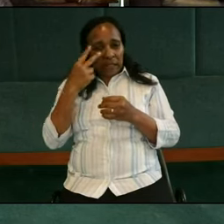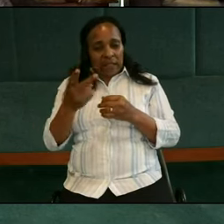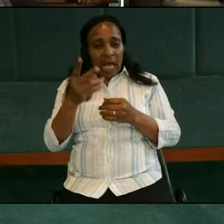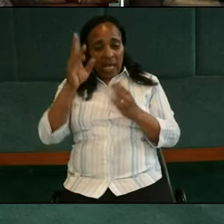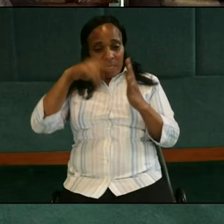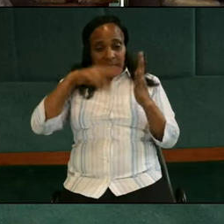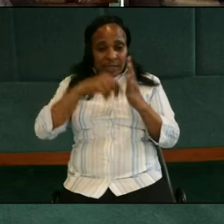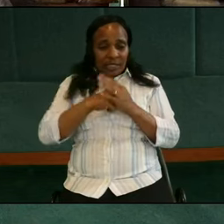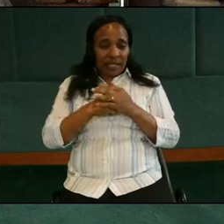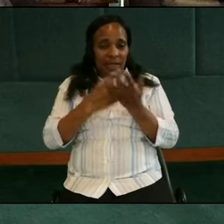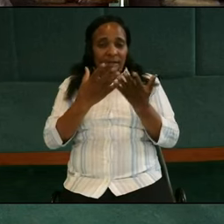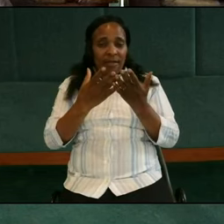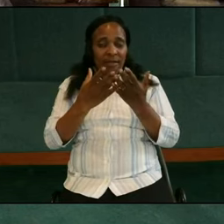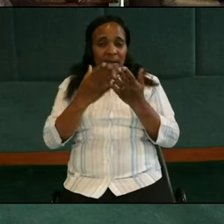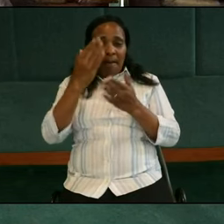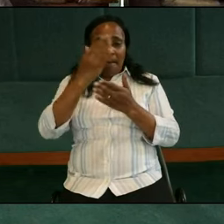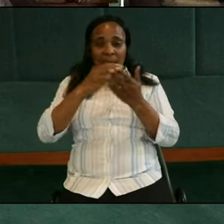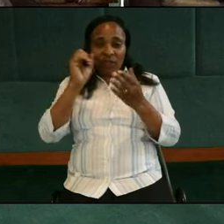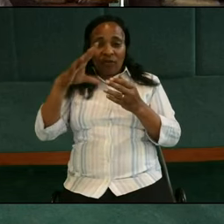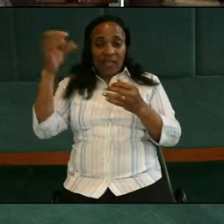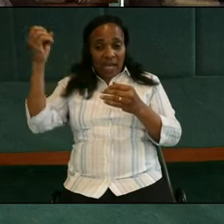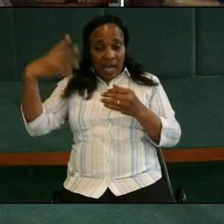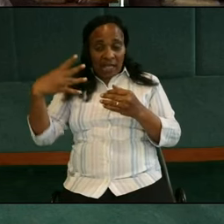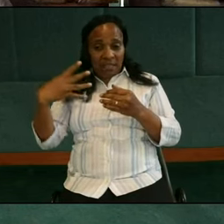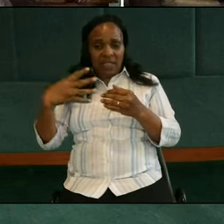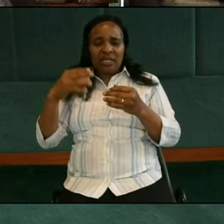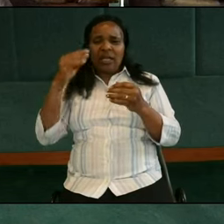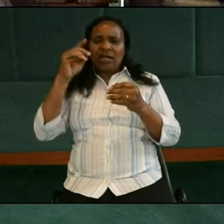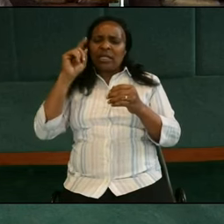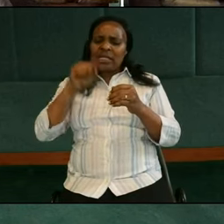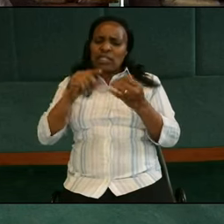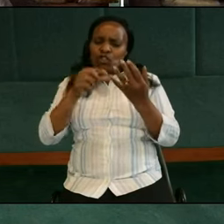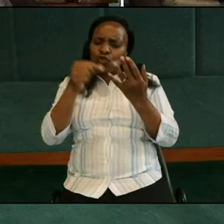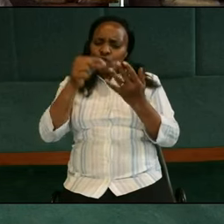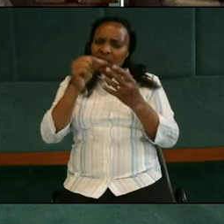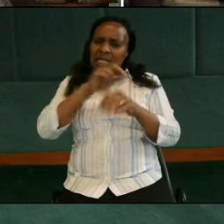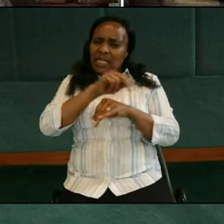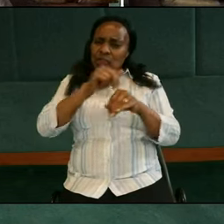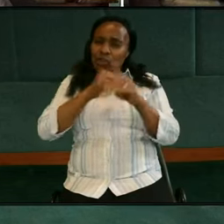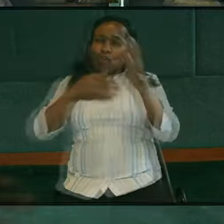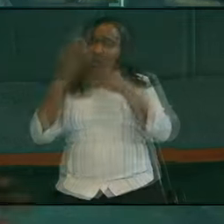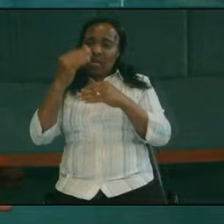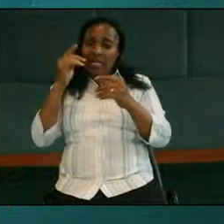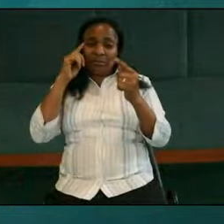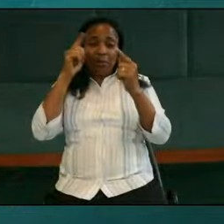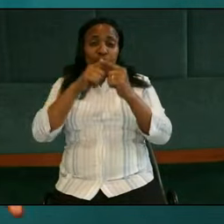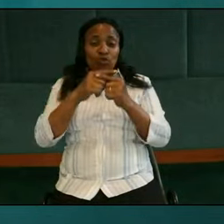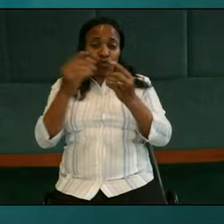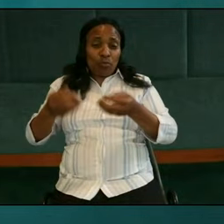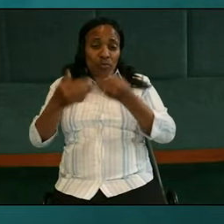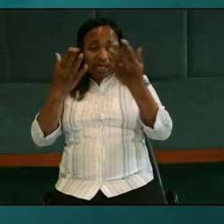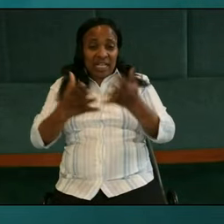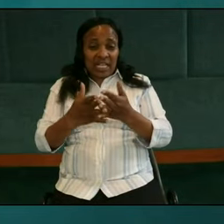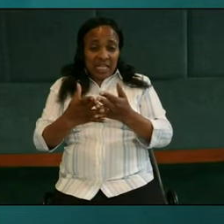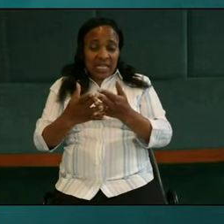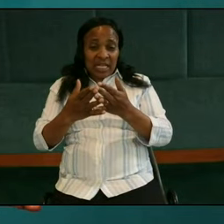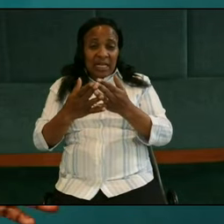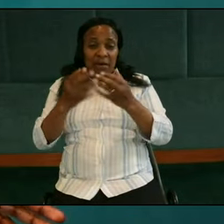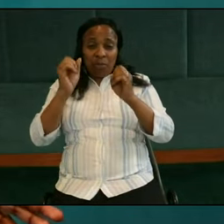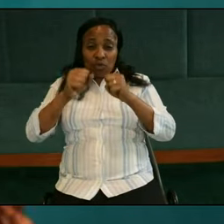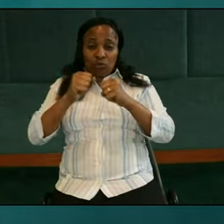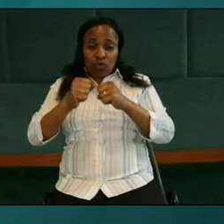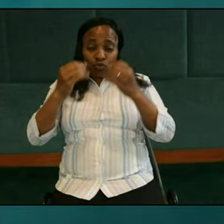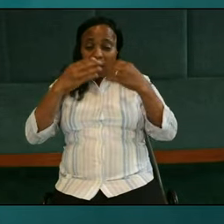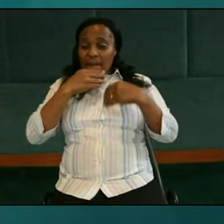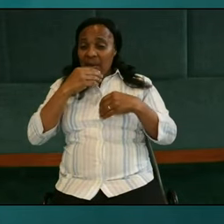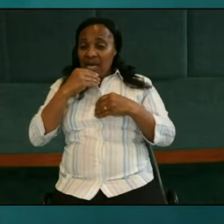Okay. Through the chosen nation, God has purposed to bring blessing to all mankind. They were hedged about by the